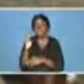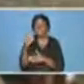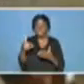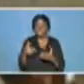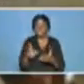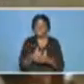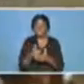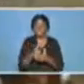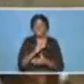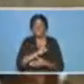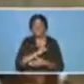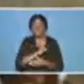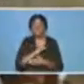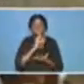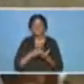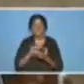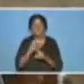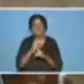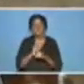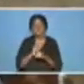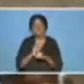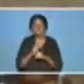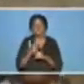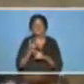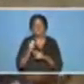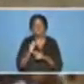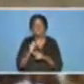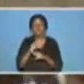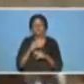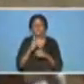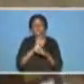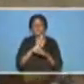Coral Harbor base from the Royal Bahamas Defense Force for the Bahamas Tonight, I'm Lloyd Allen.